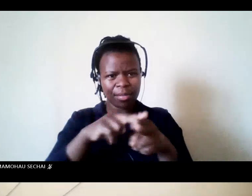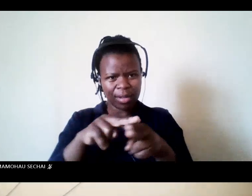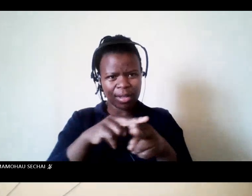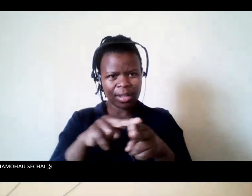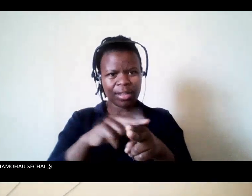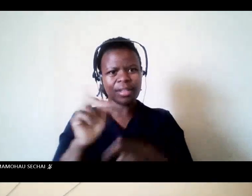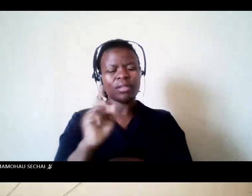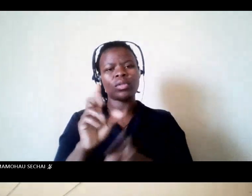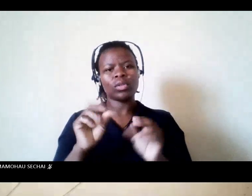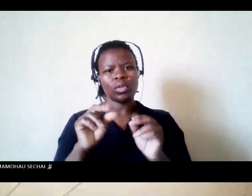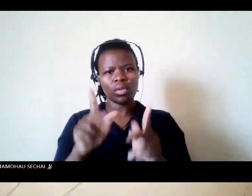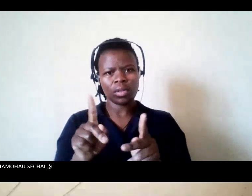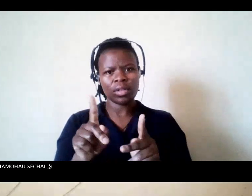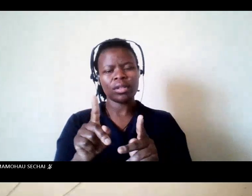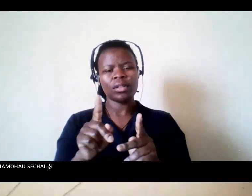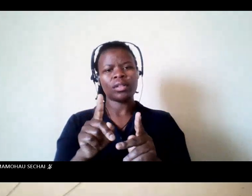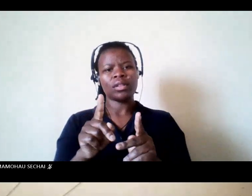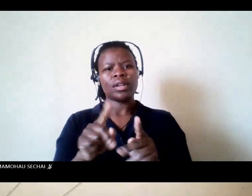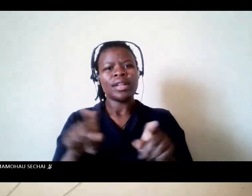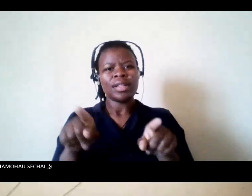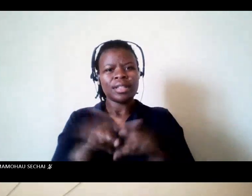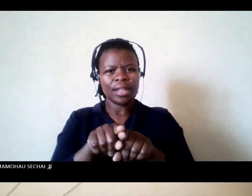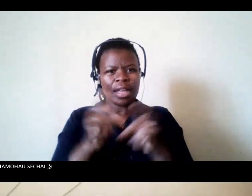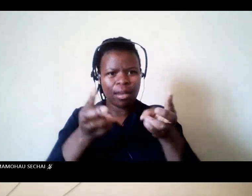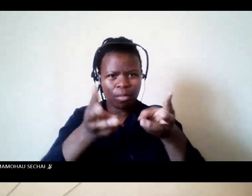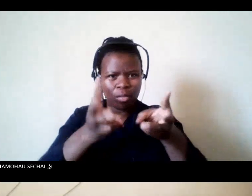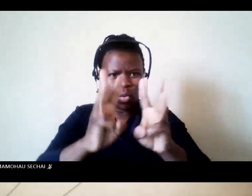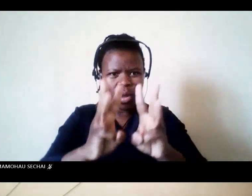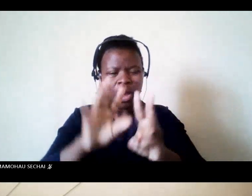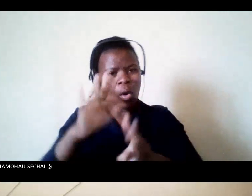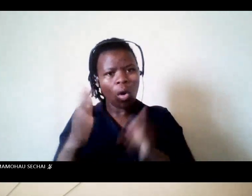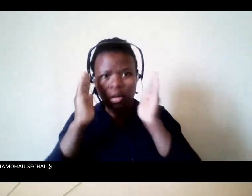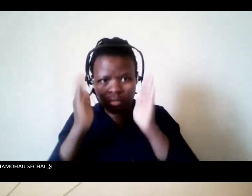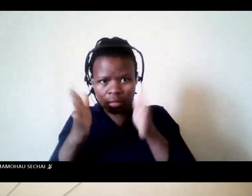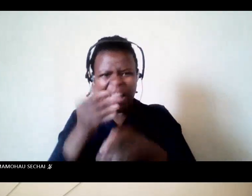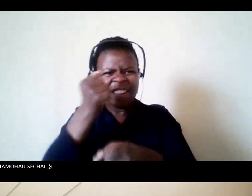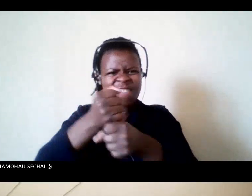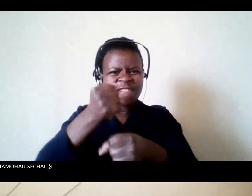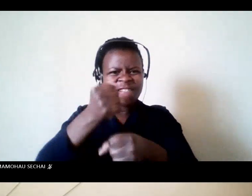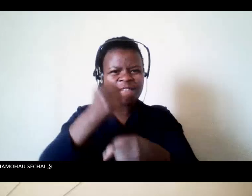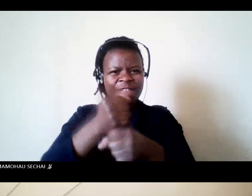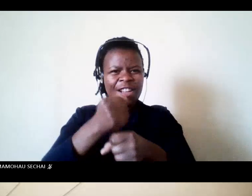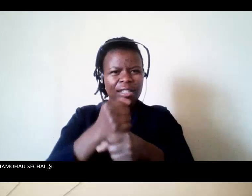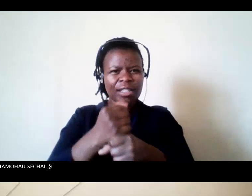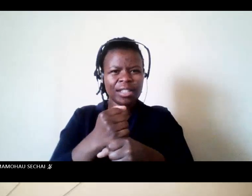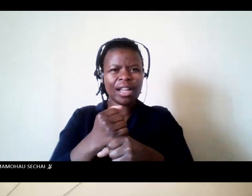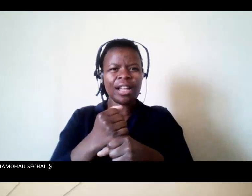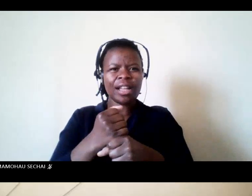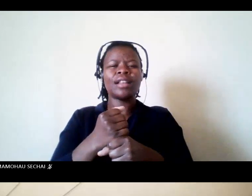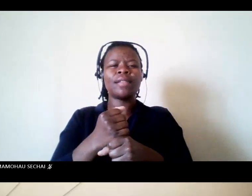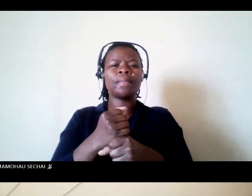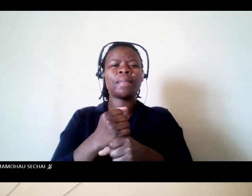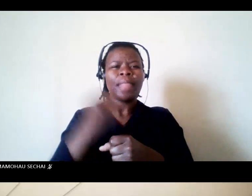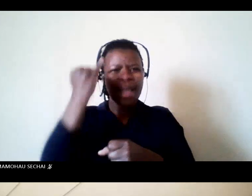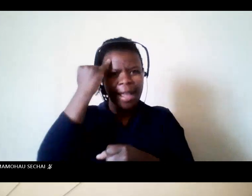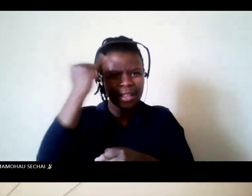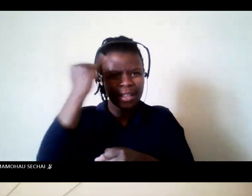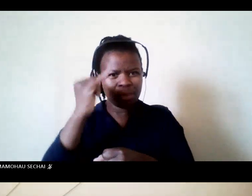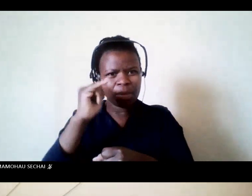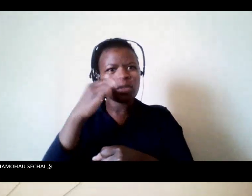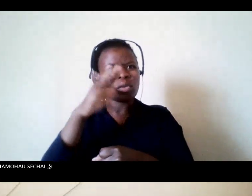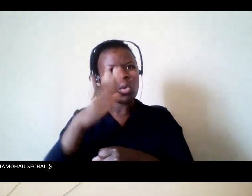away from. It focuses on the functional aspect. So what can the learner do and what can they not do? It doesn't look at